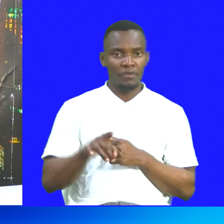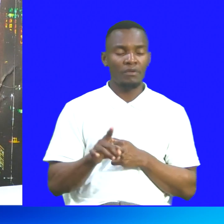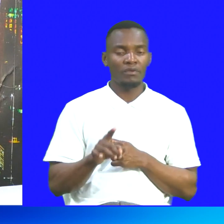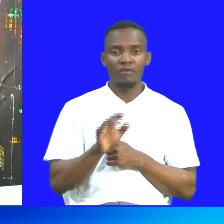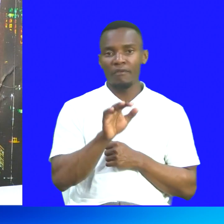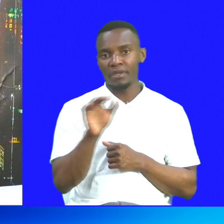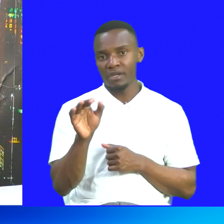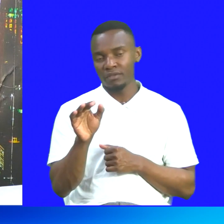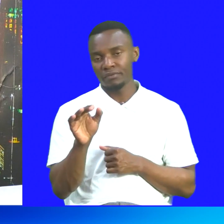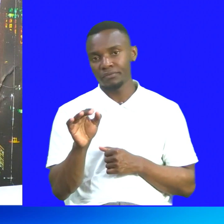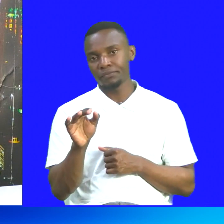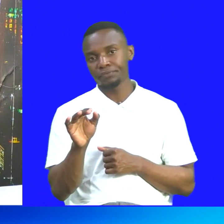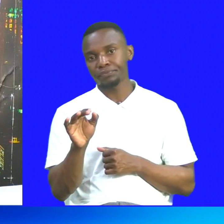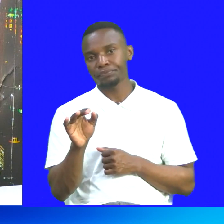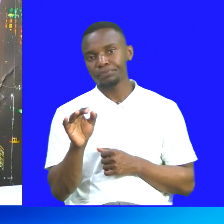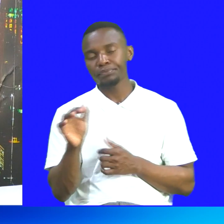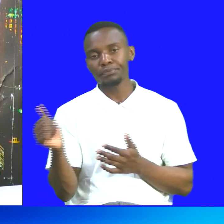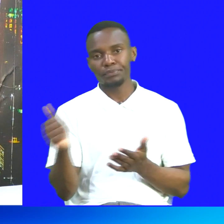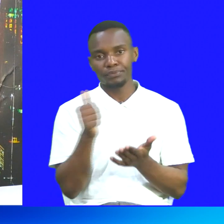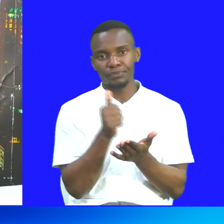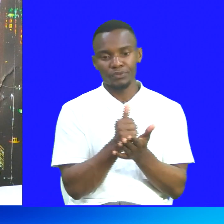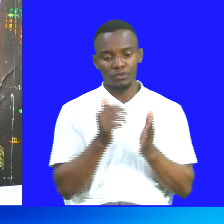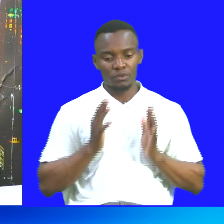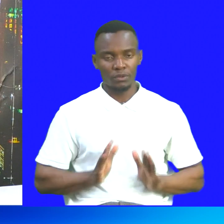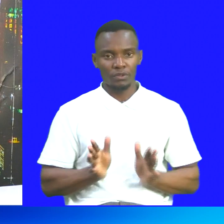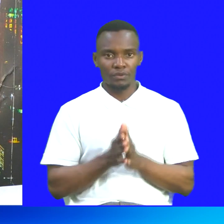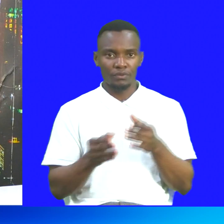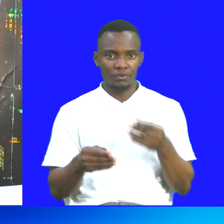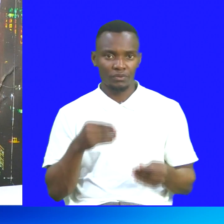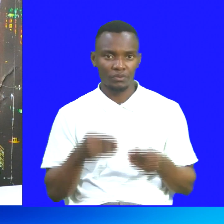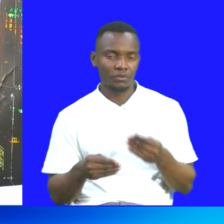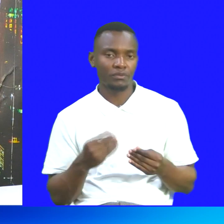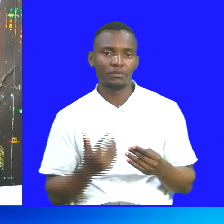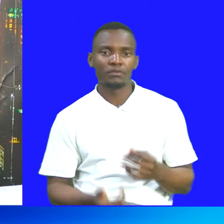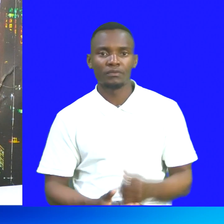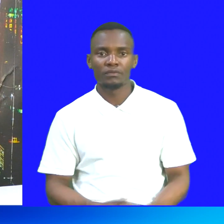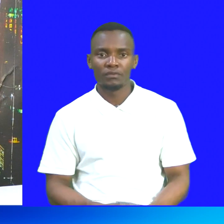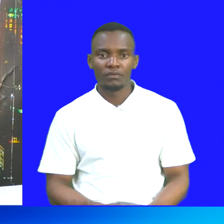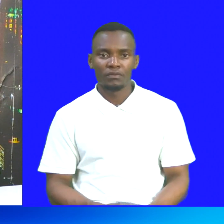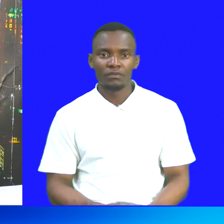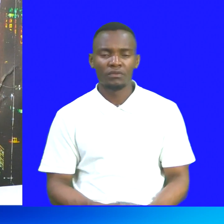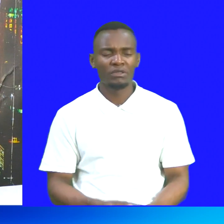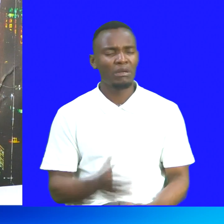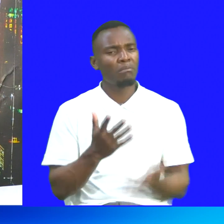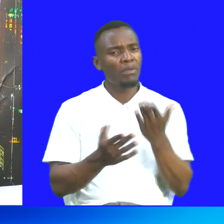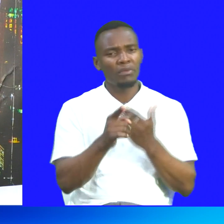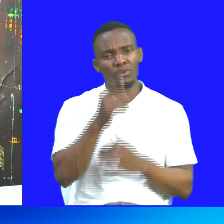urged to hire persons with disabilities. You may not